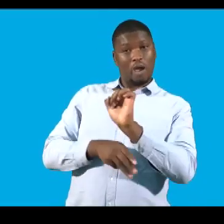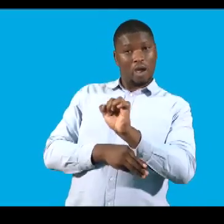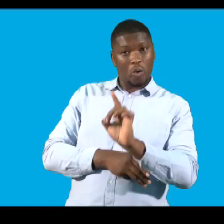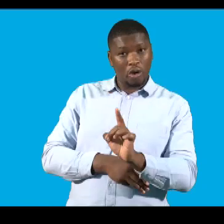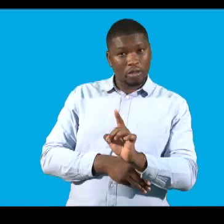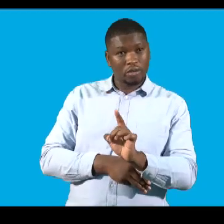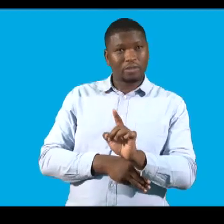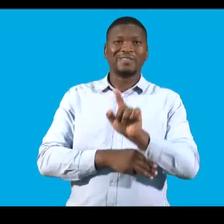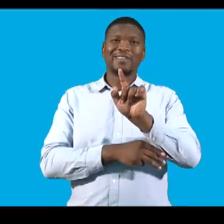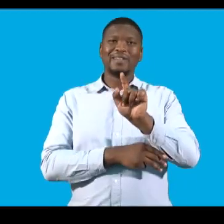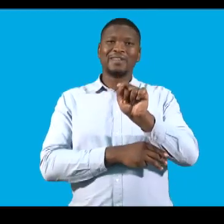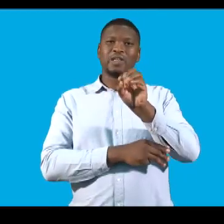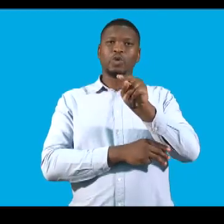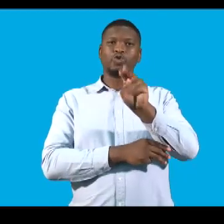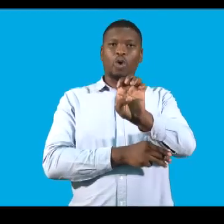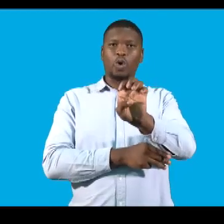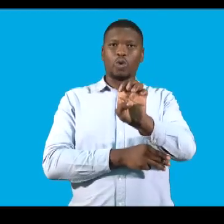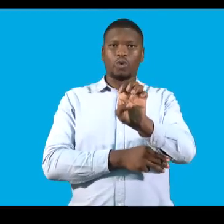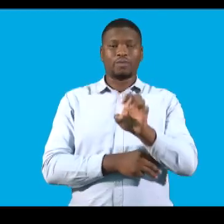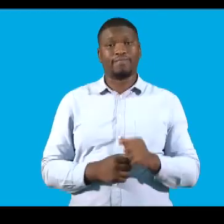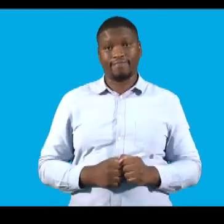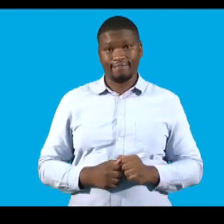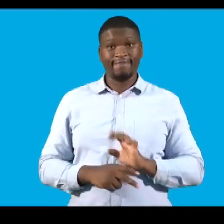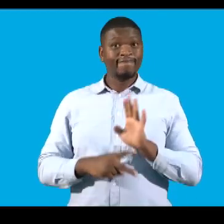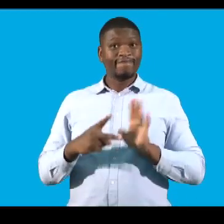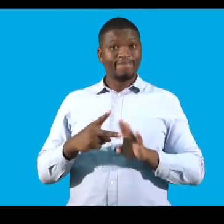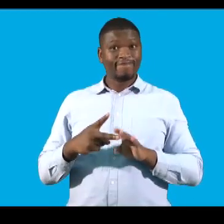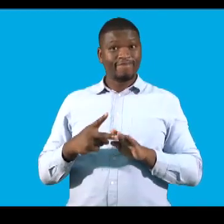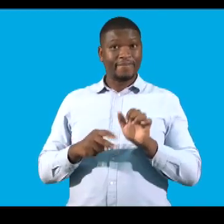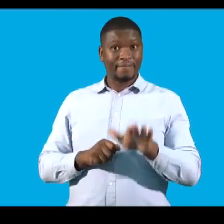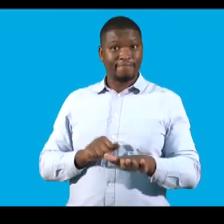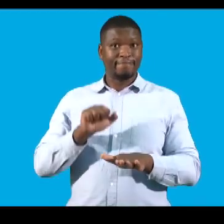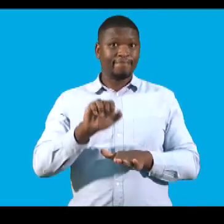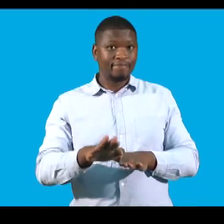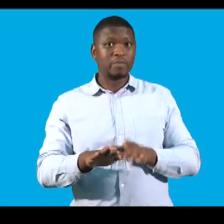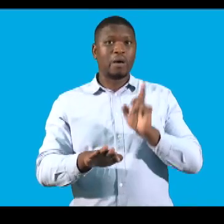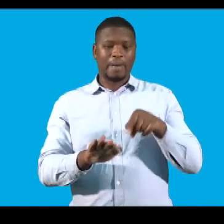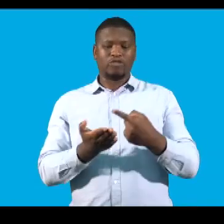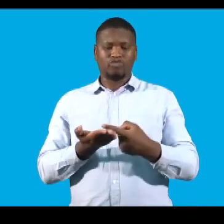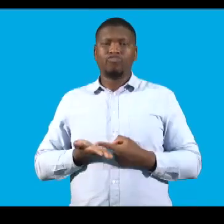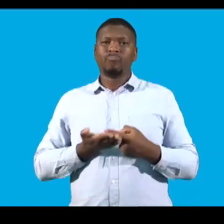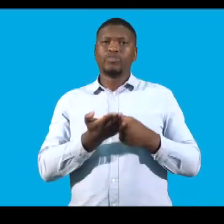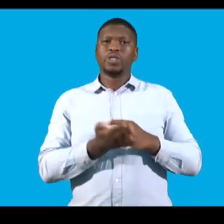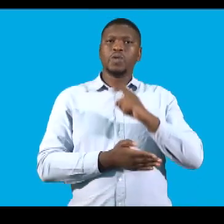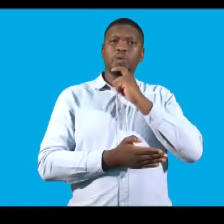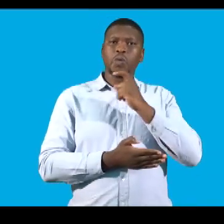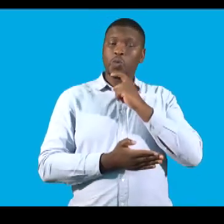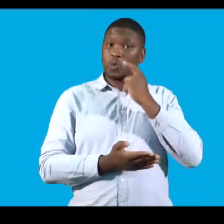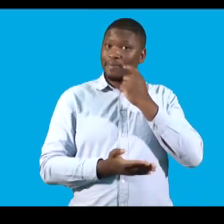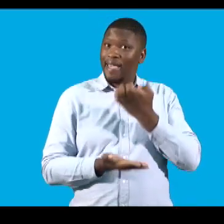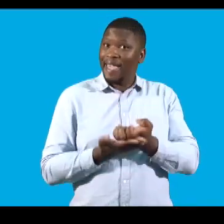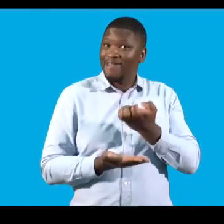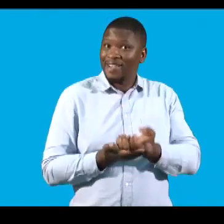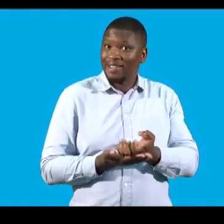technique is tone. Step 2, discuss this technique using evidence from the poem.